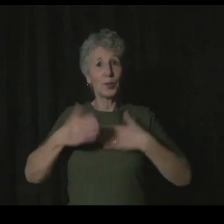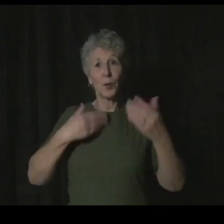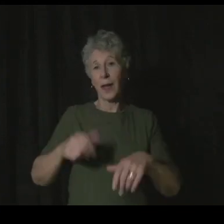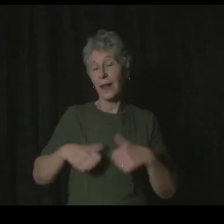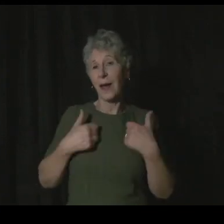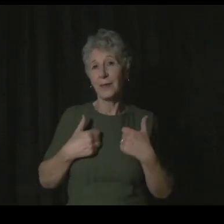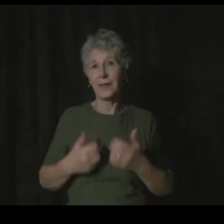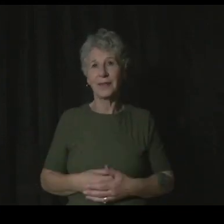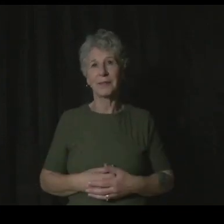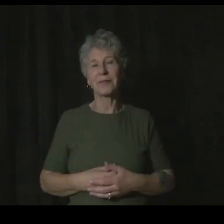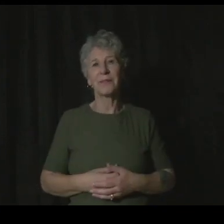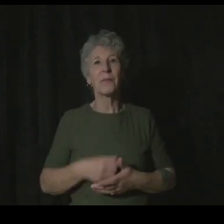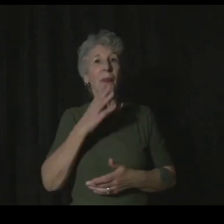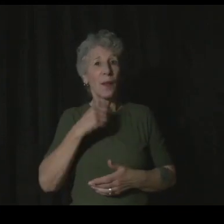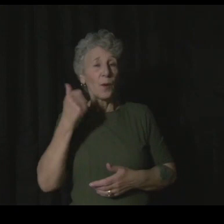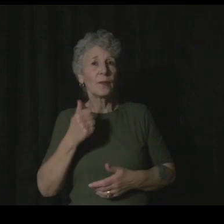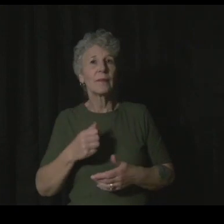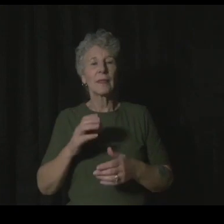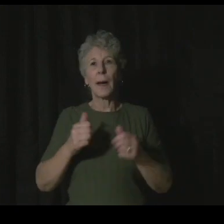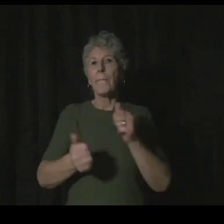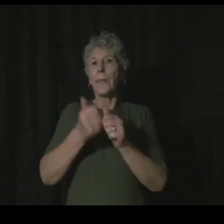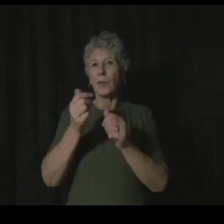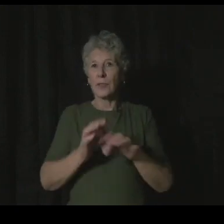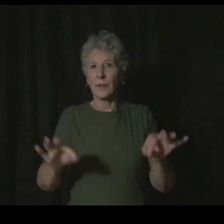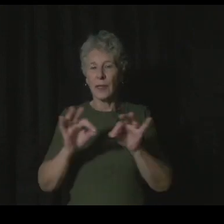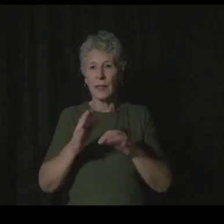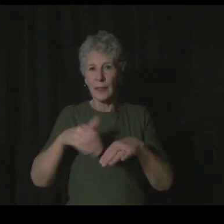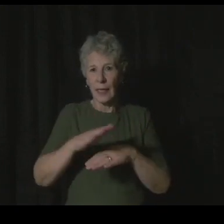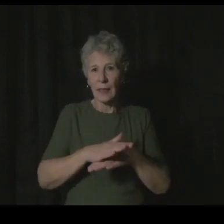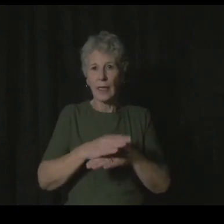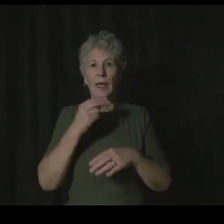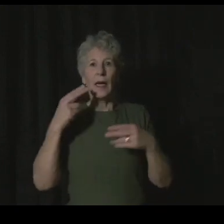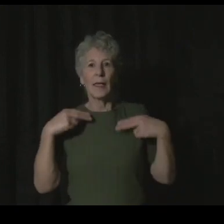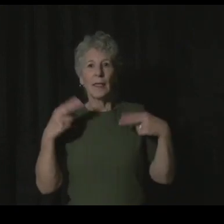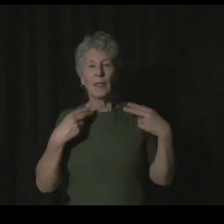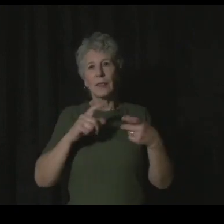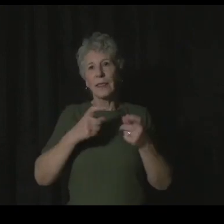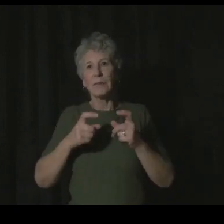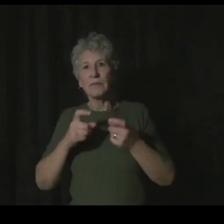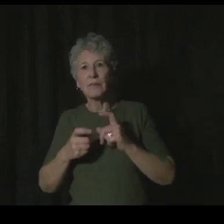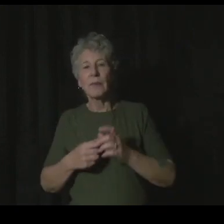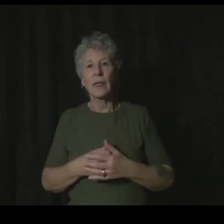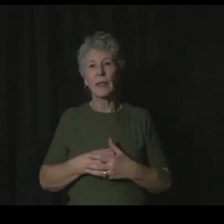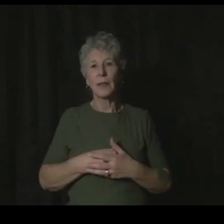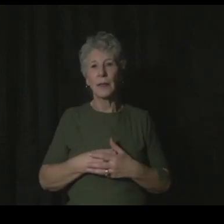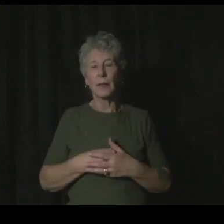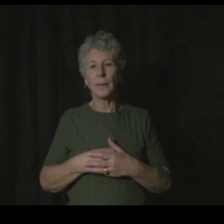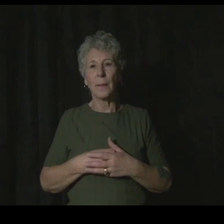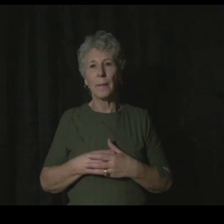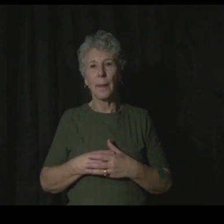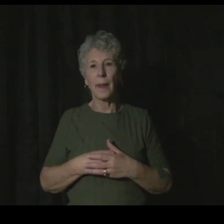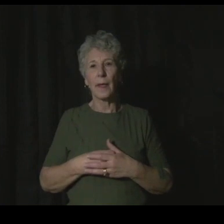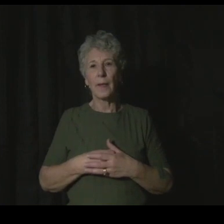And so the eldest got the bulk of the land, and the youngest had to shift for himself. He got a little bit of money, but he had to start a whole nother